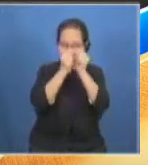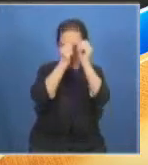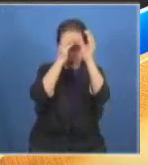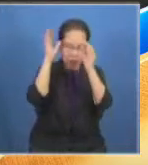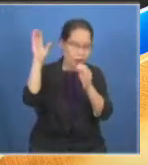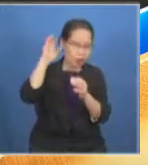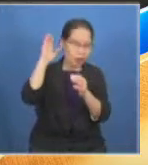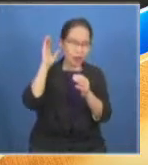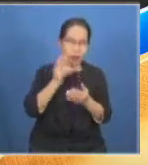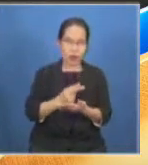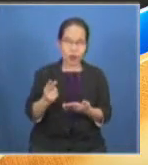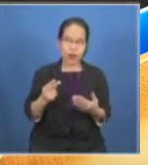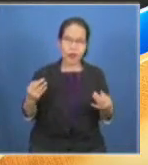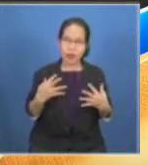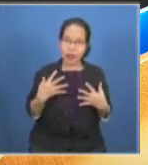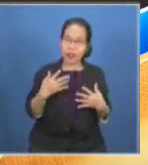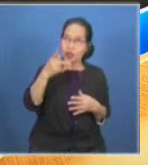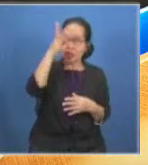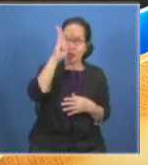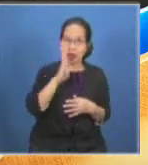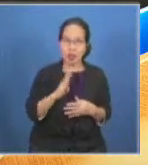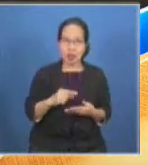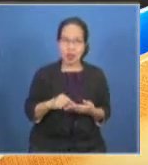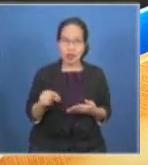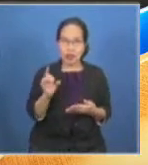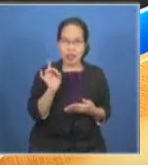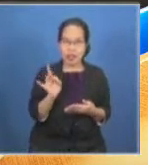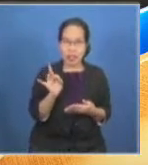listens to him because of his holy fear.